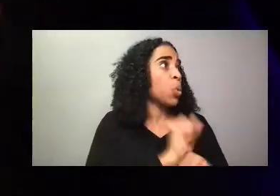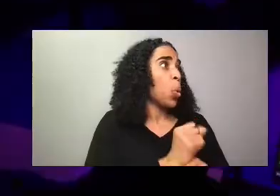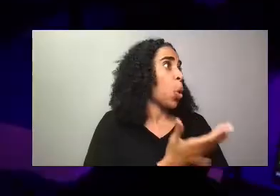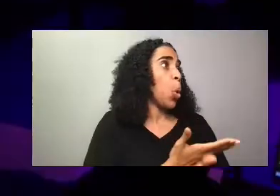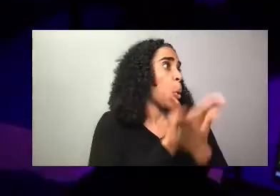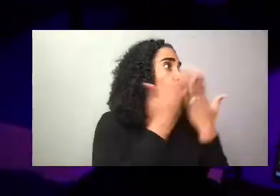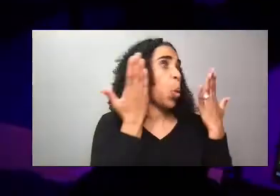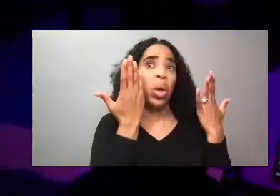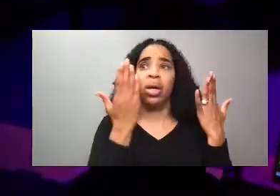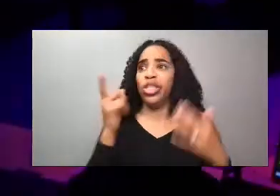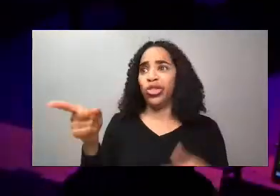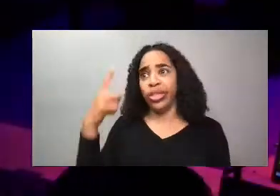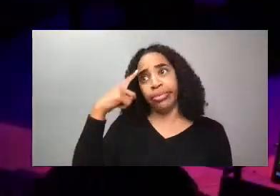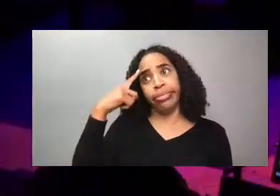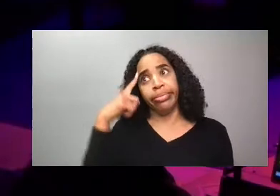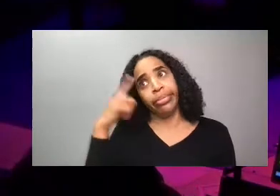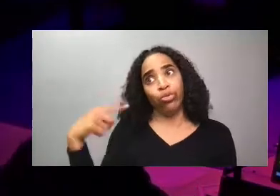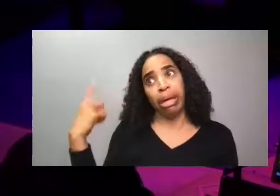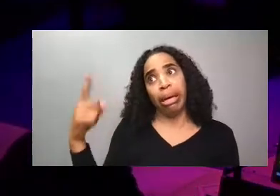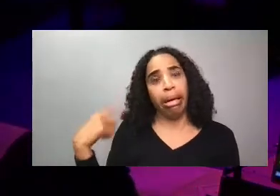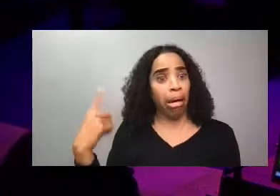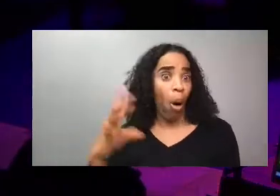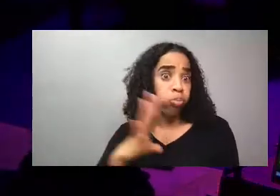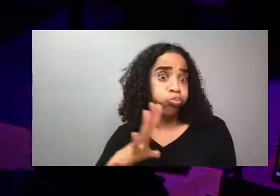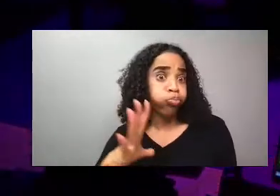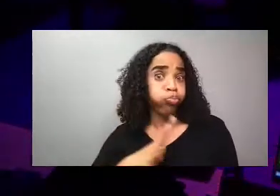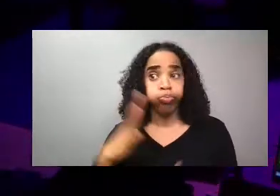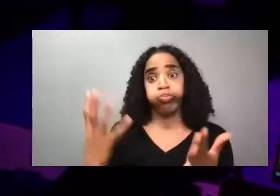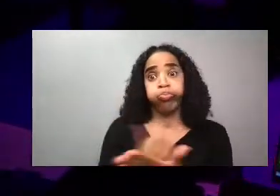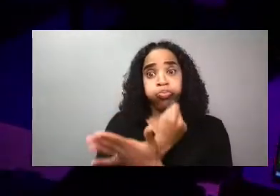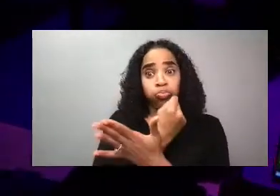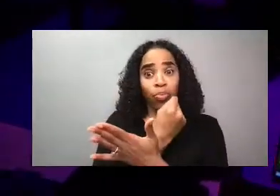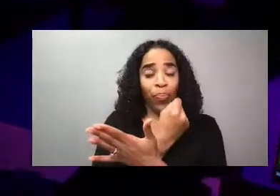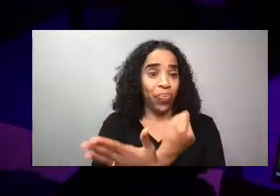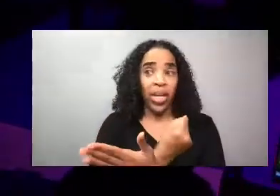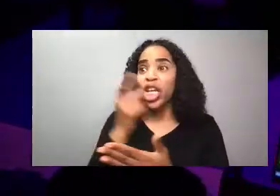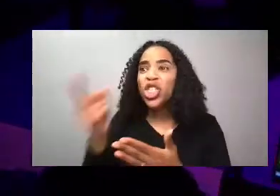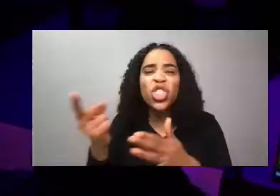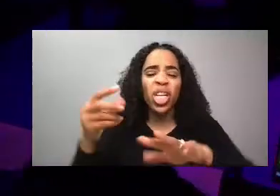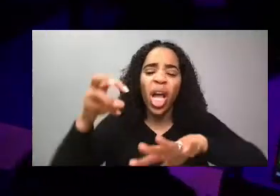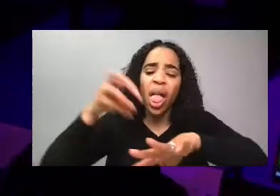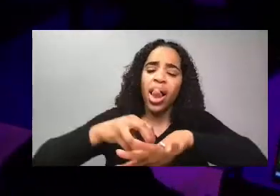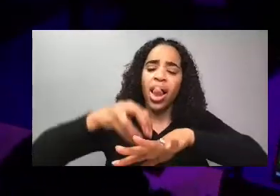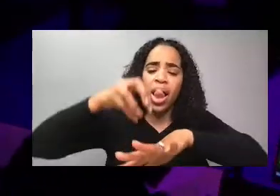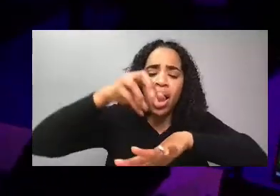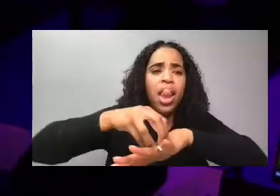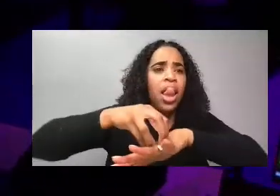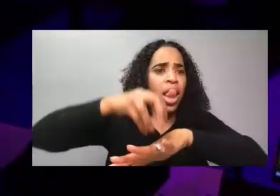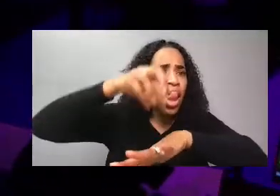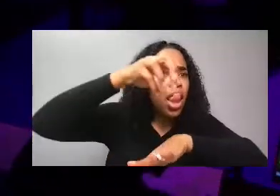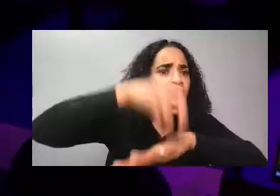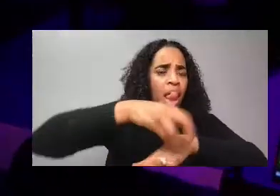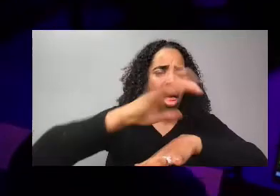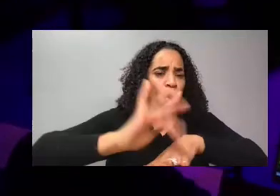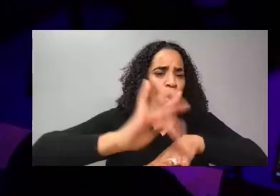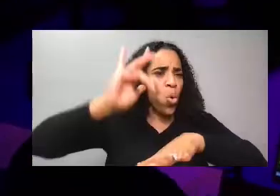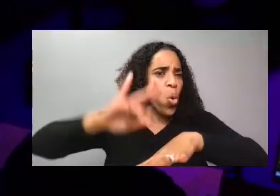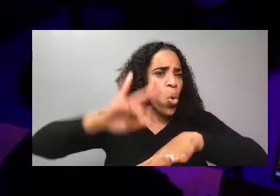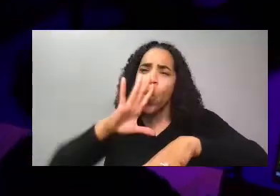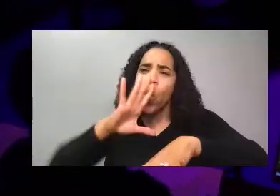her mind. You should have seen the ring she wore. Let me underscore that they were